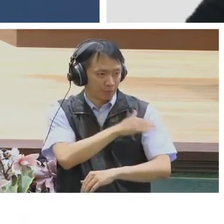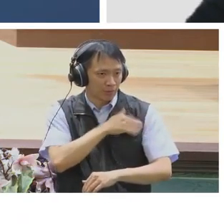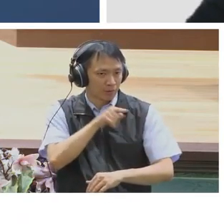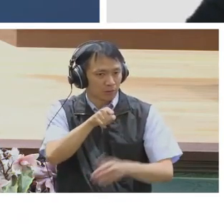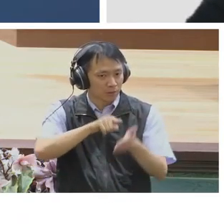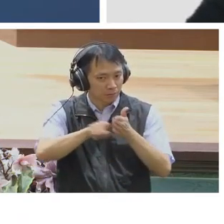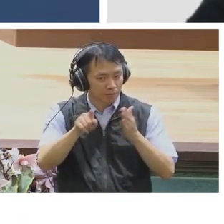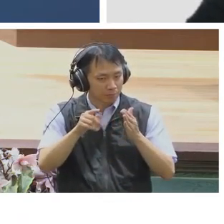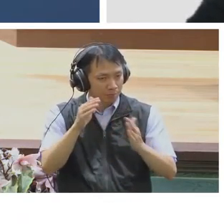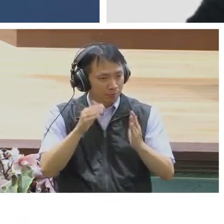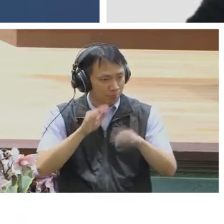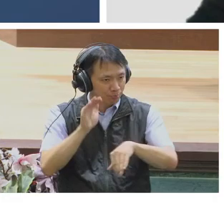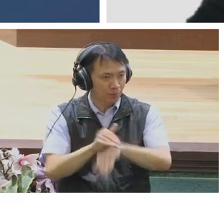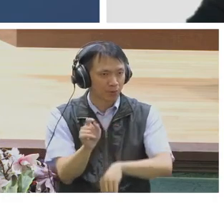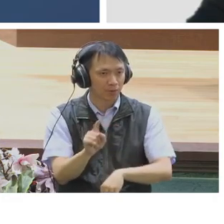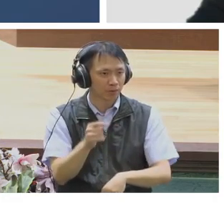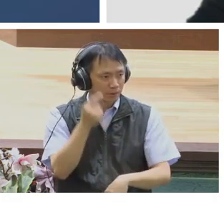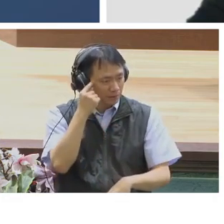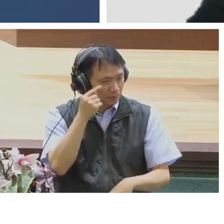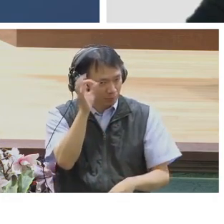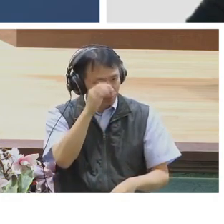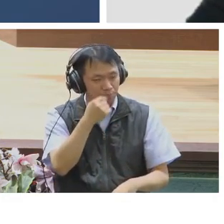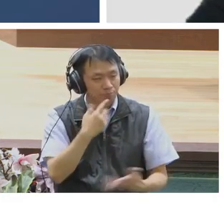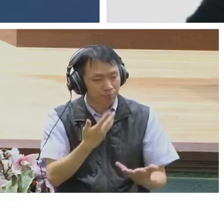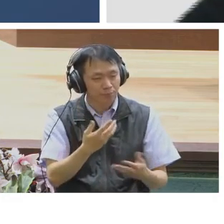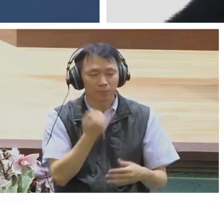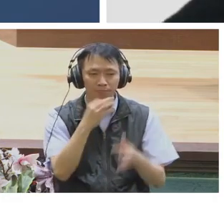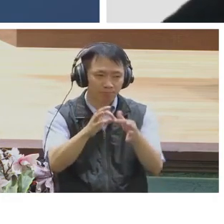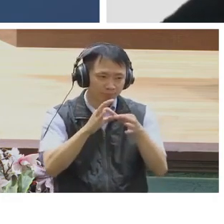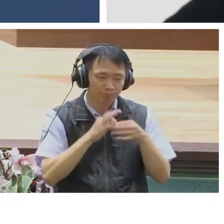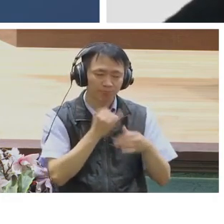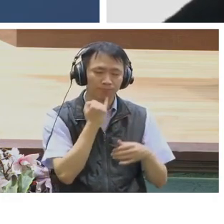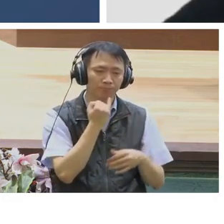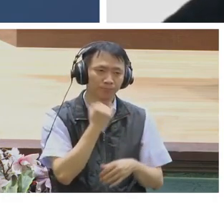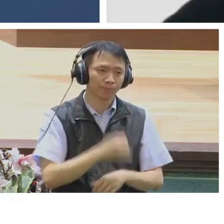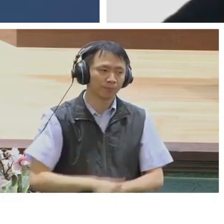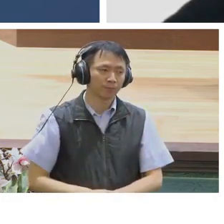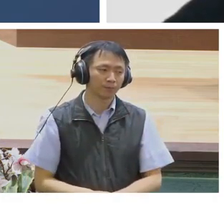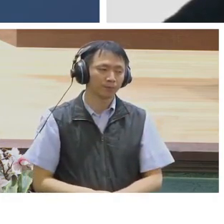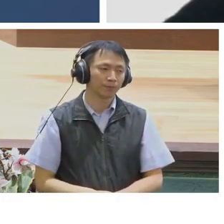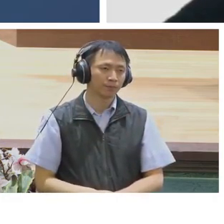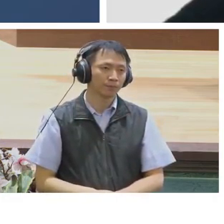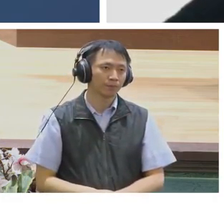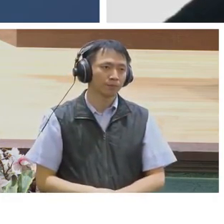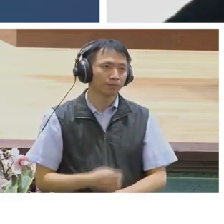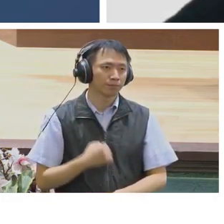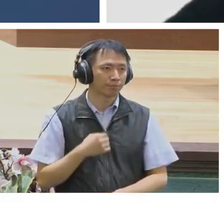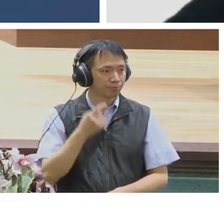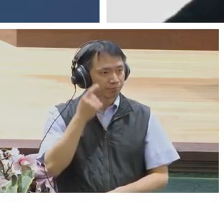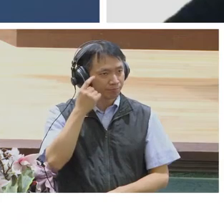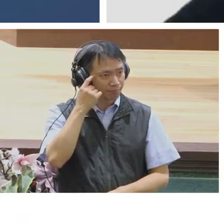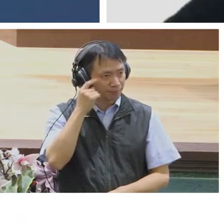participate, just reach out to us. You can easily find us. I think on the next slide,